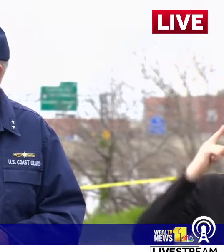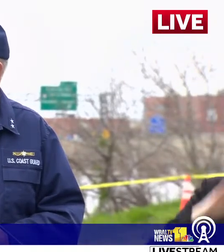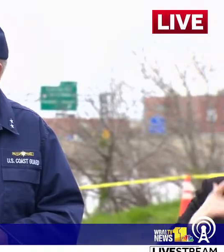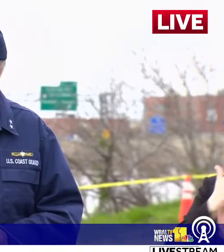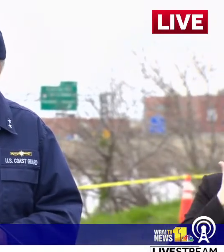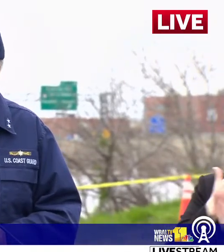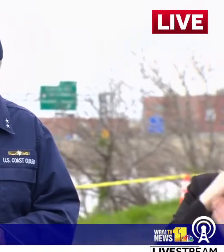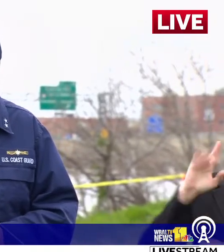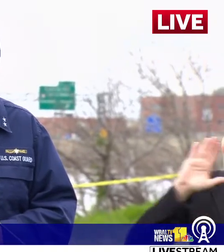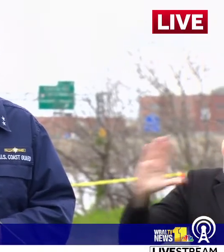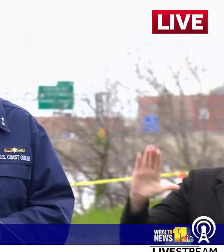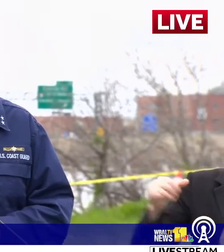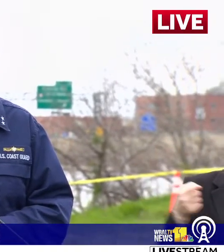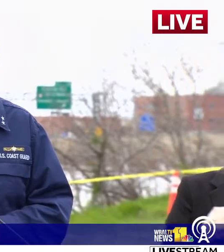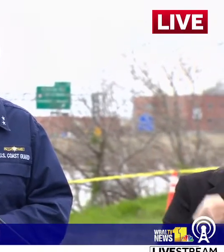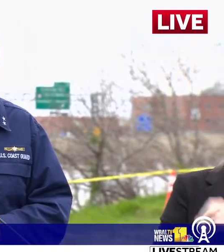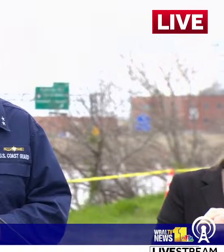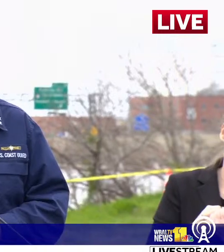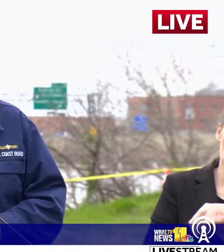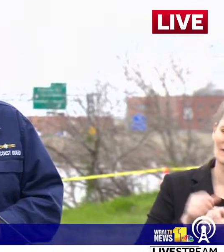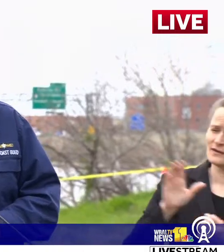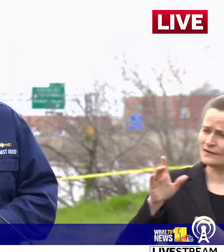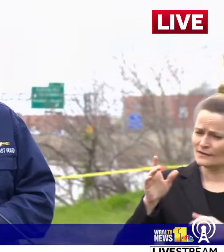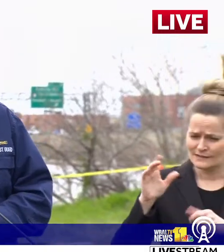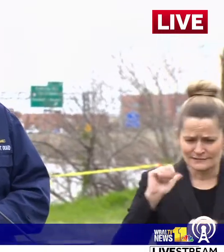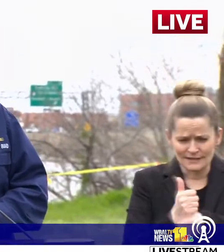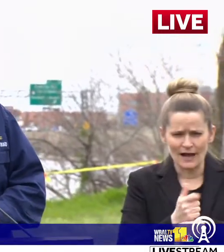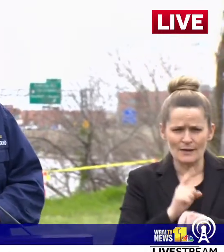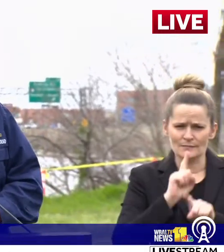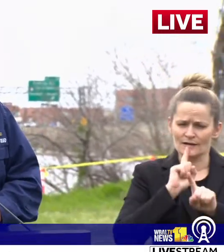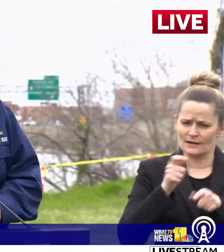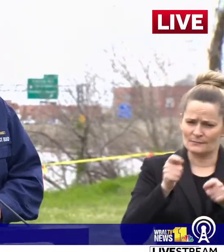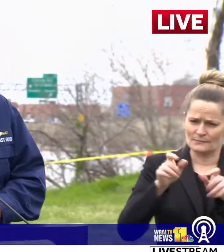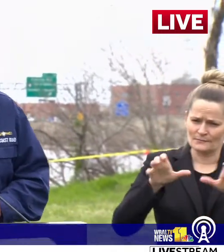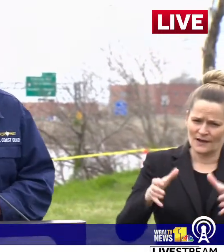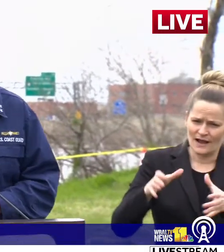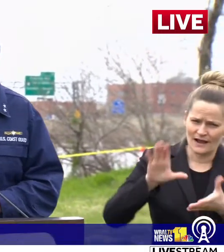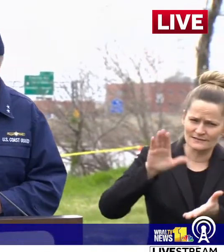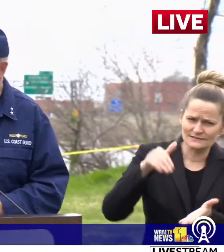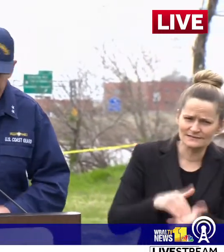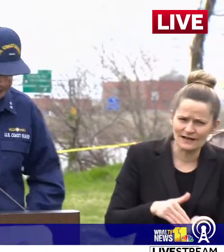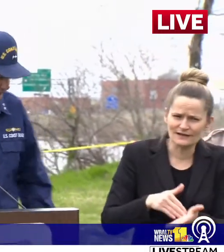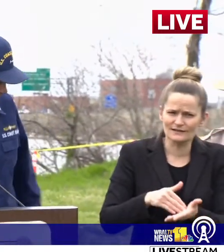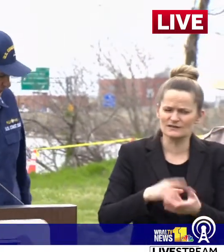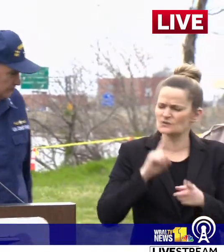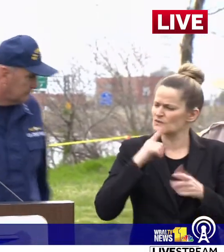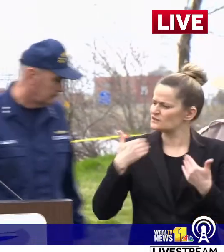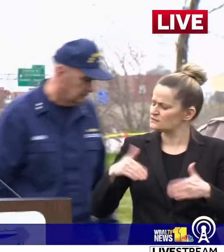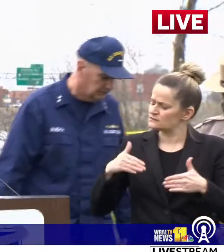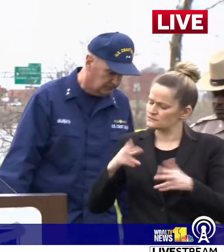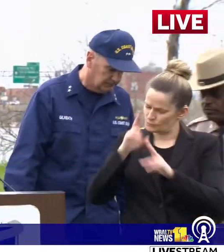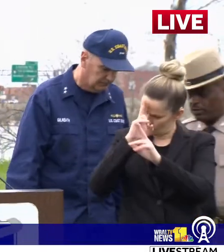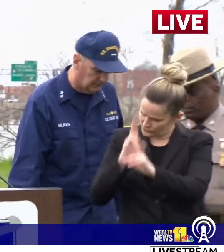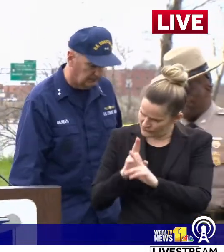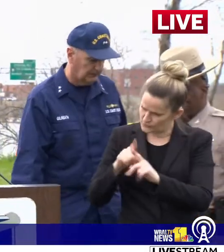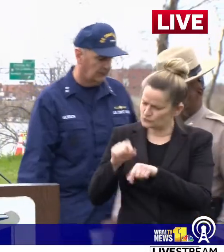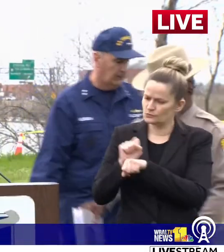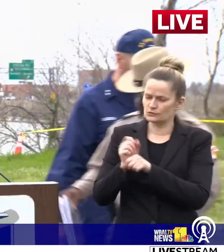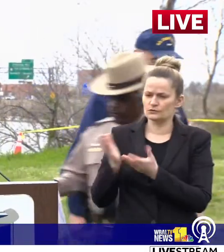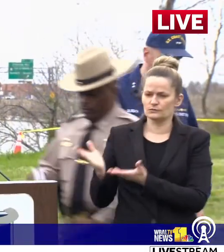your continued support of this unified command. It truly is a partnership, and it's a privilege to get to work here. Thank you, sir. Thanks, sir.